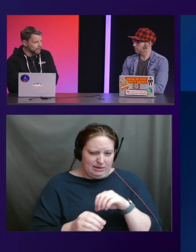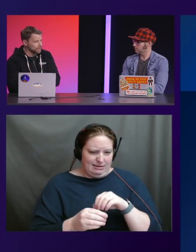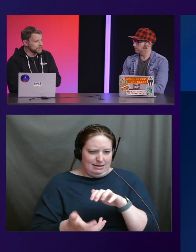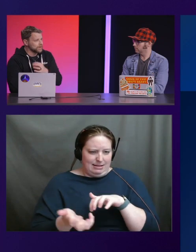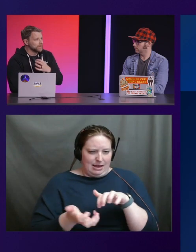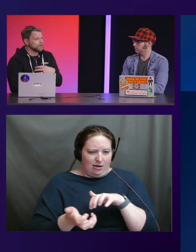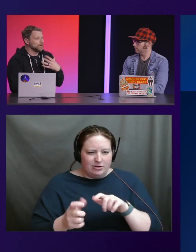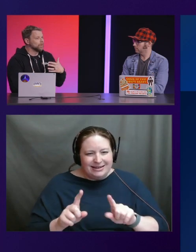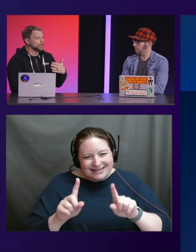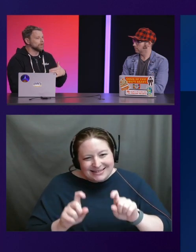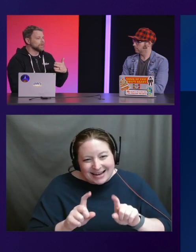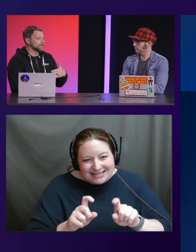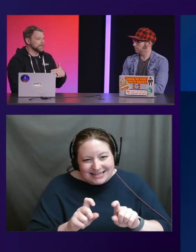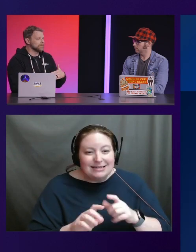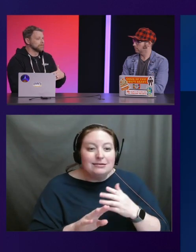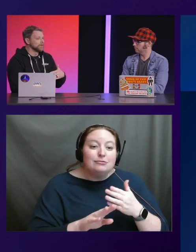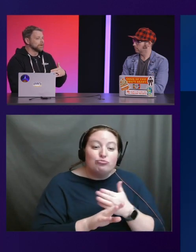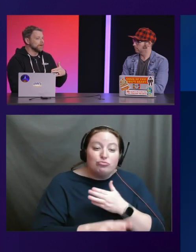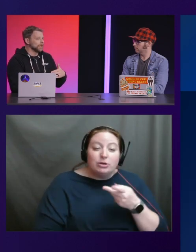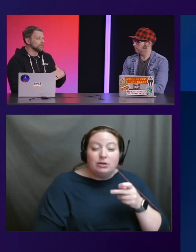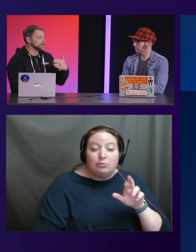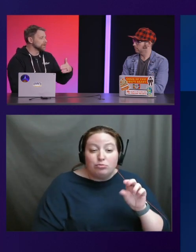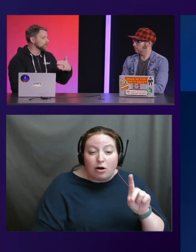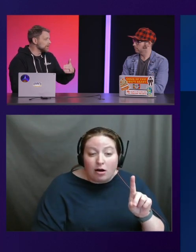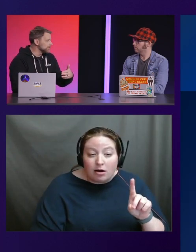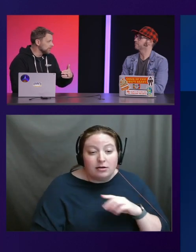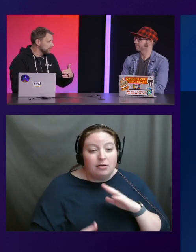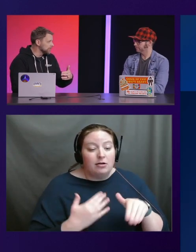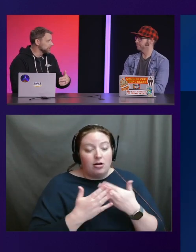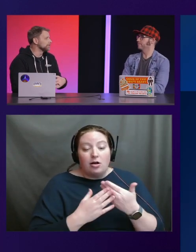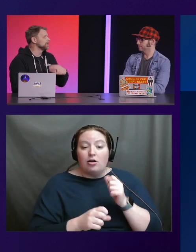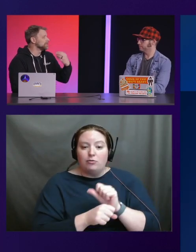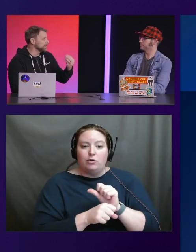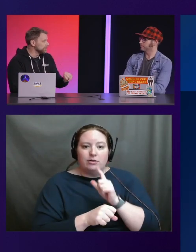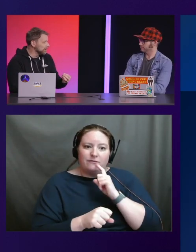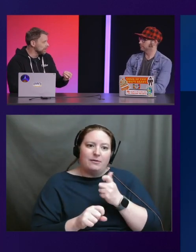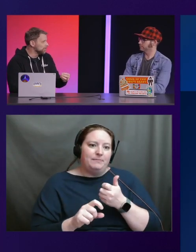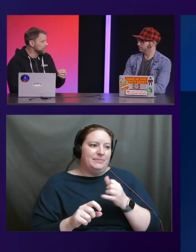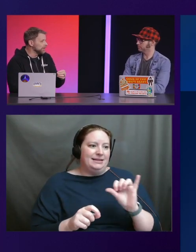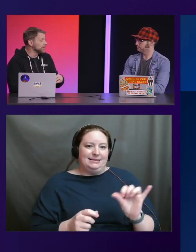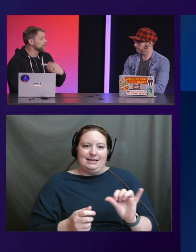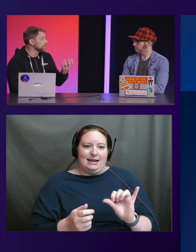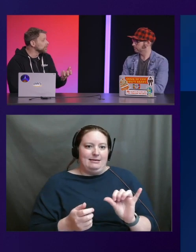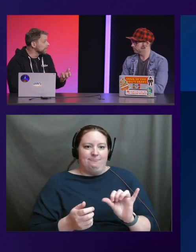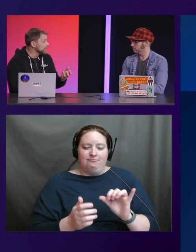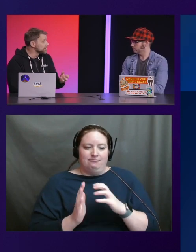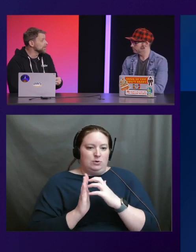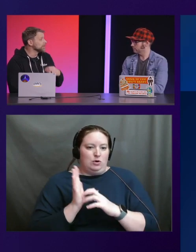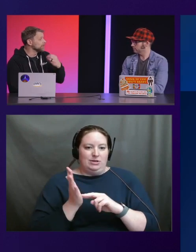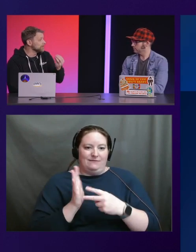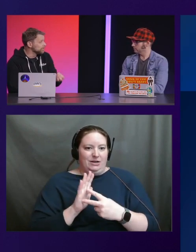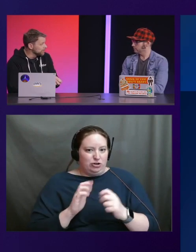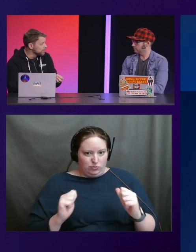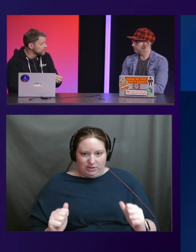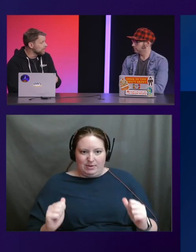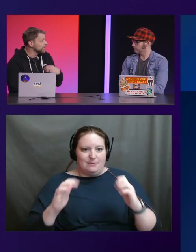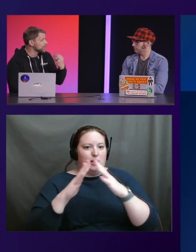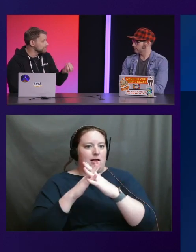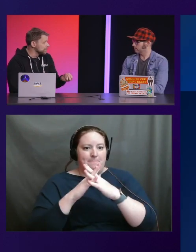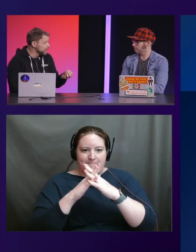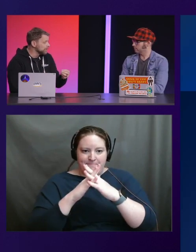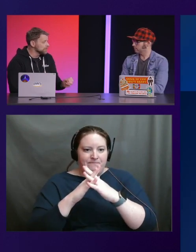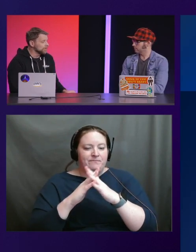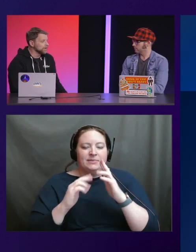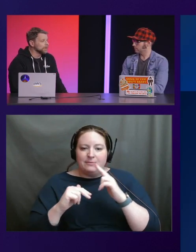pre-prod environments. They all work off the same infrastructure as code definition. We spin them all up in an ephemeral way, so whether as you're building your software,